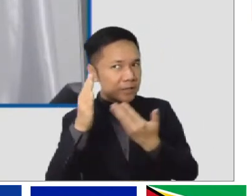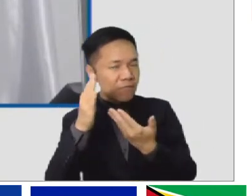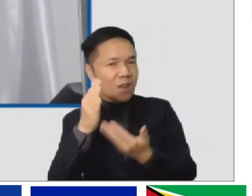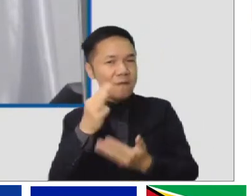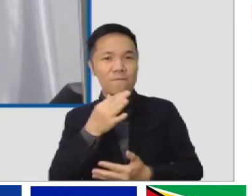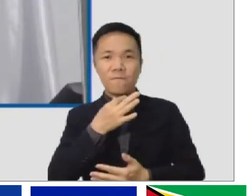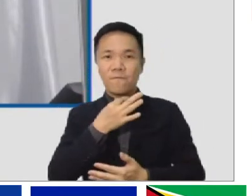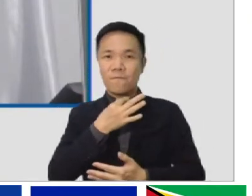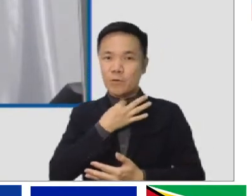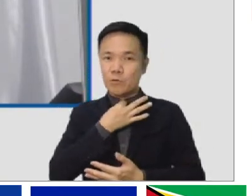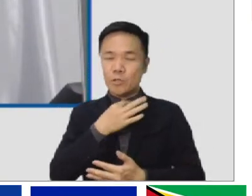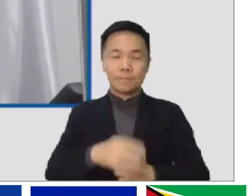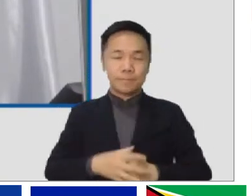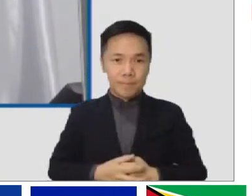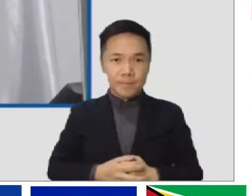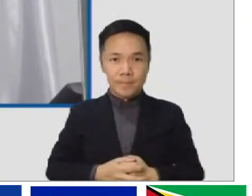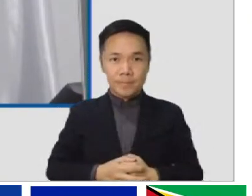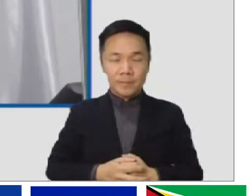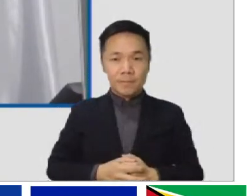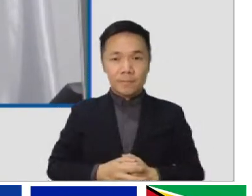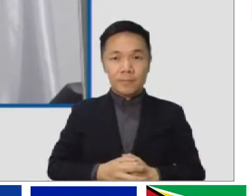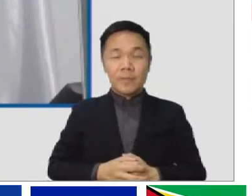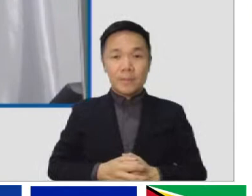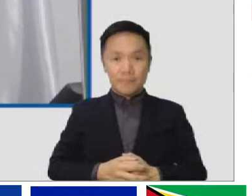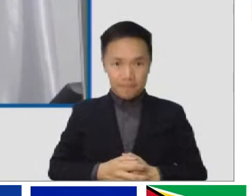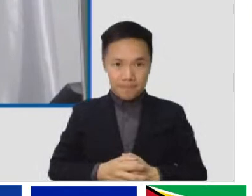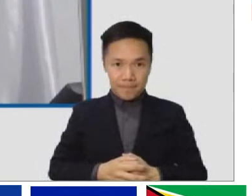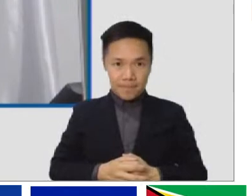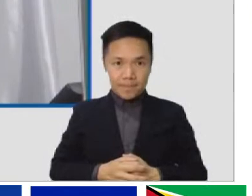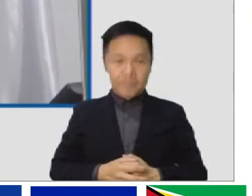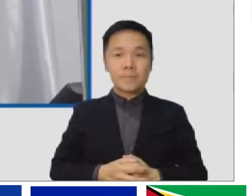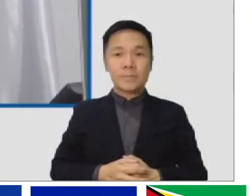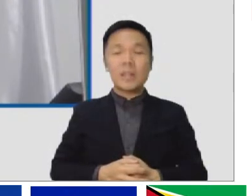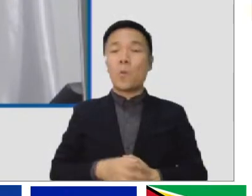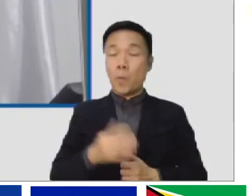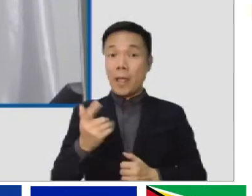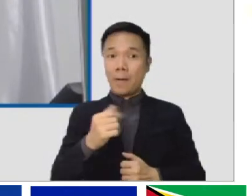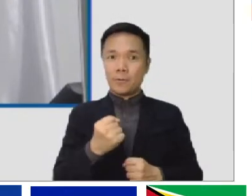are also working on the capacity, and we need